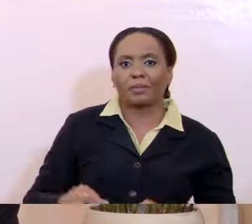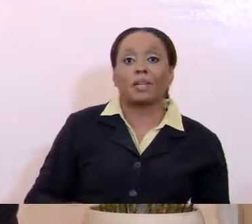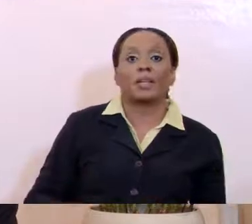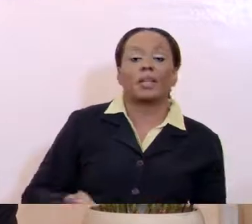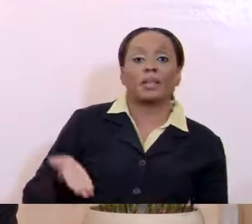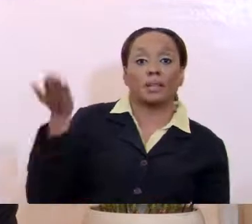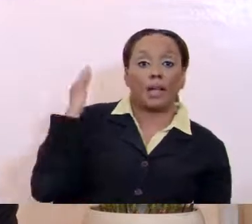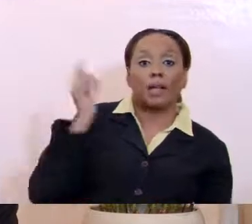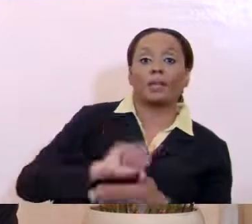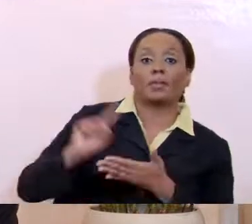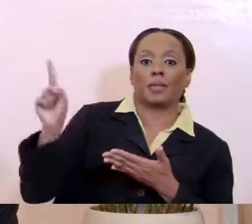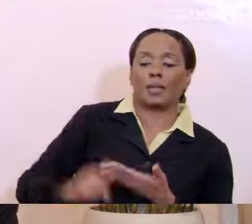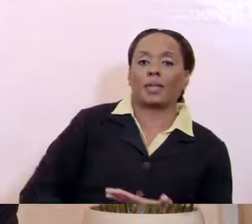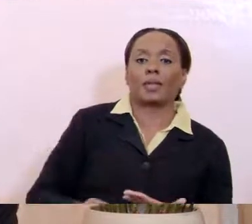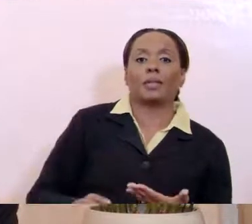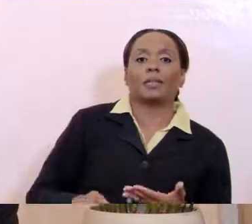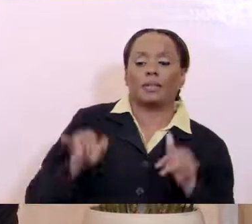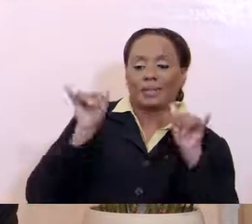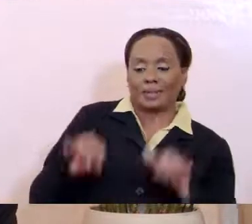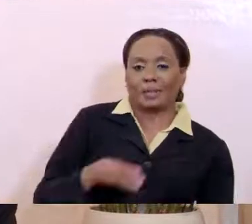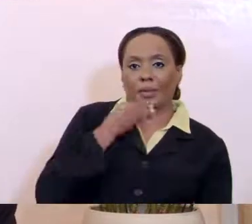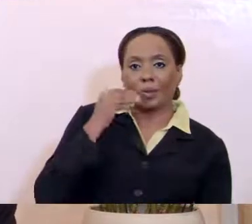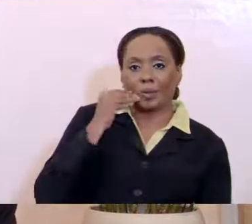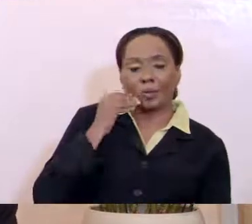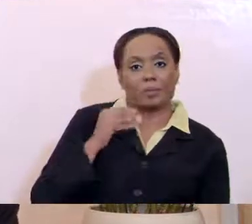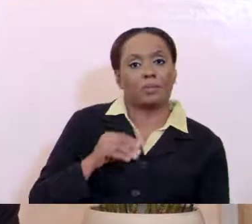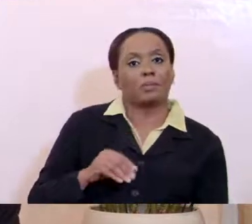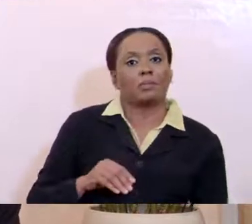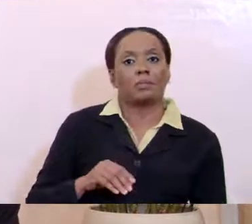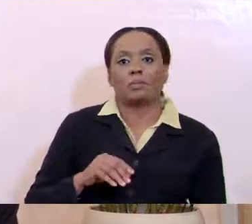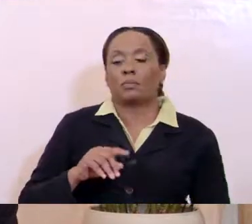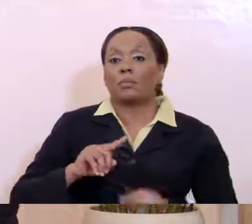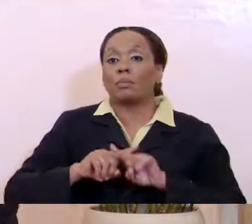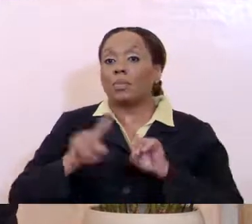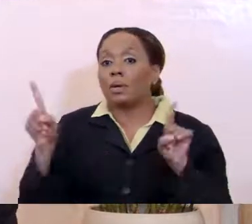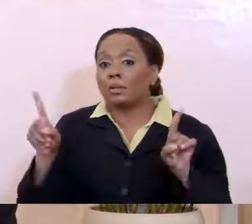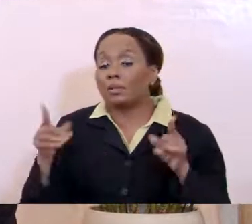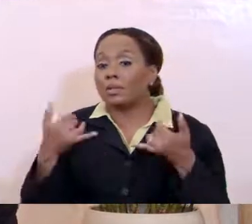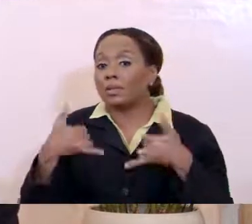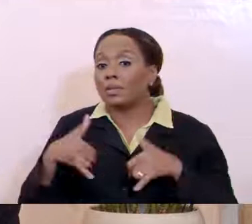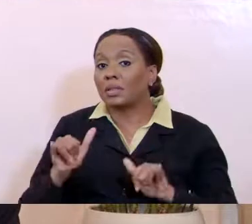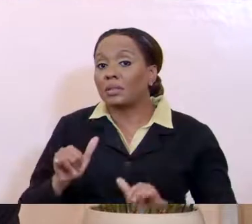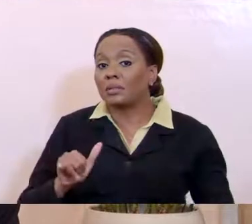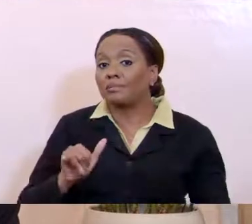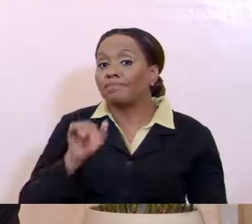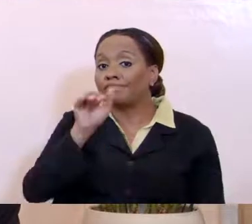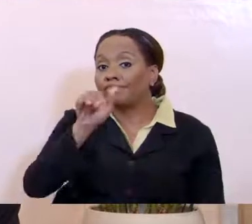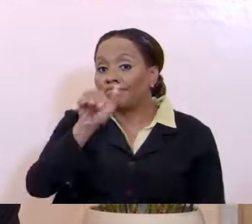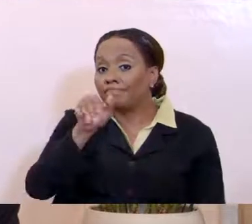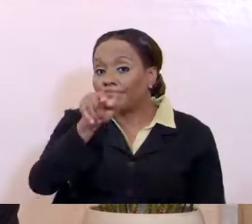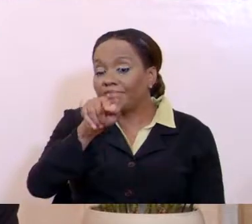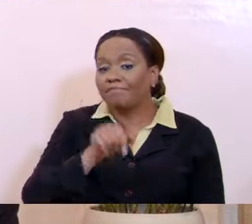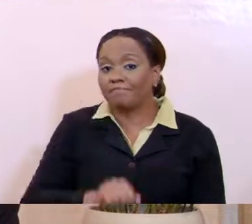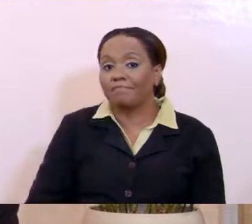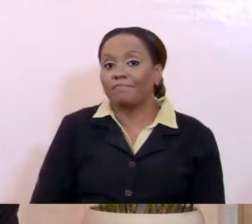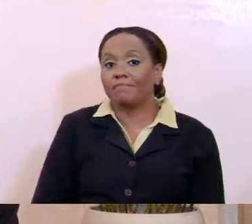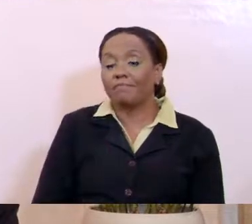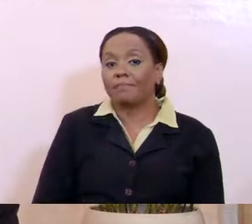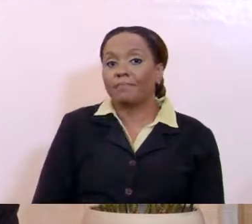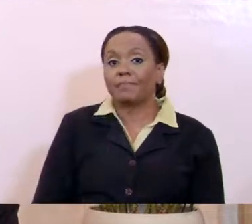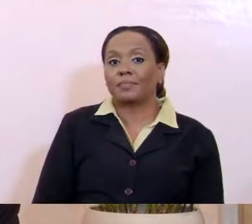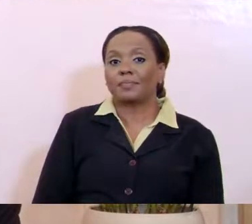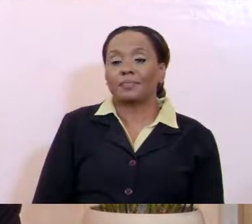we did last week. However, it is important for me to remind you that